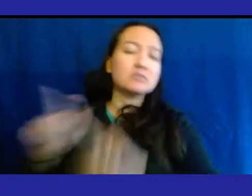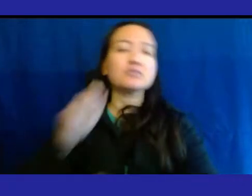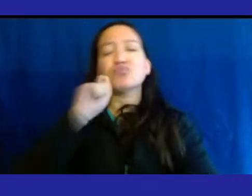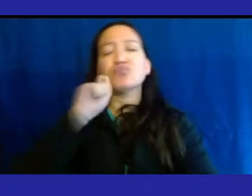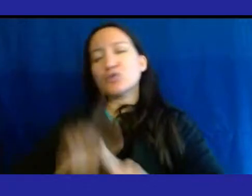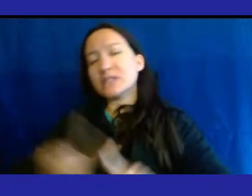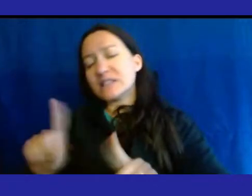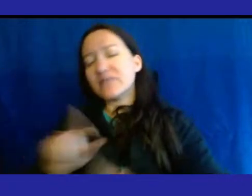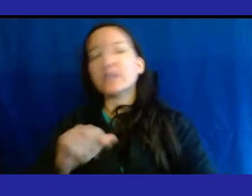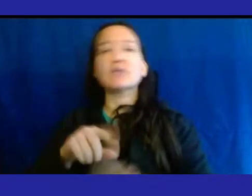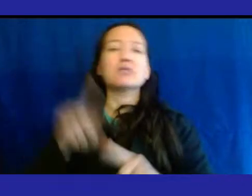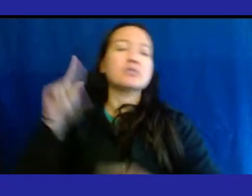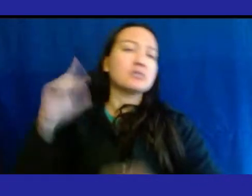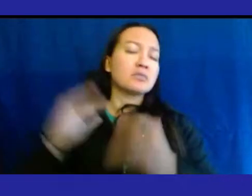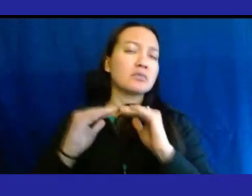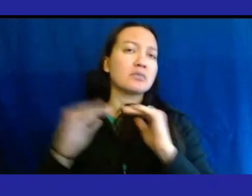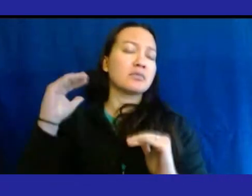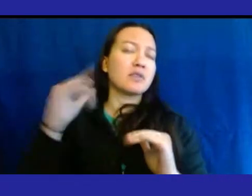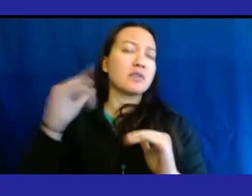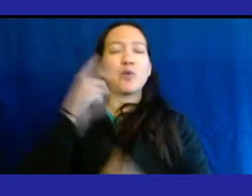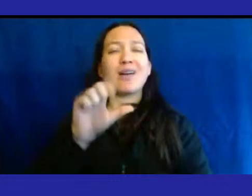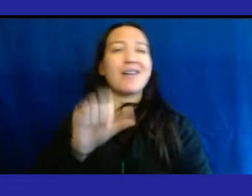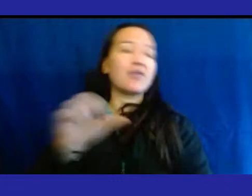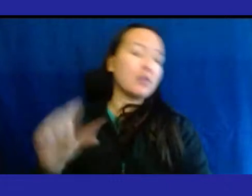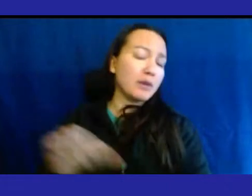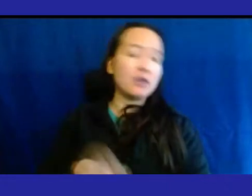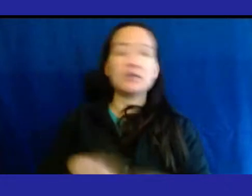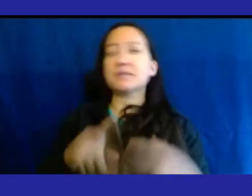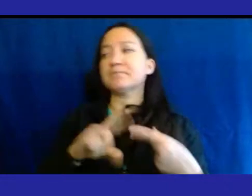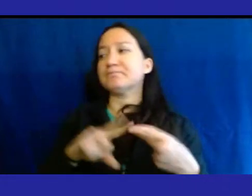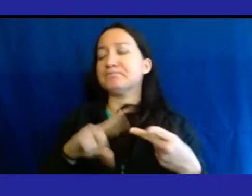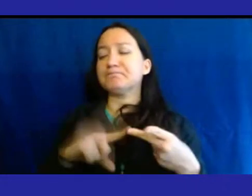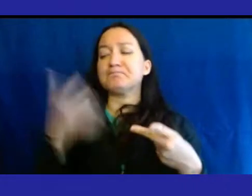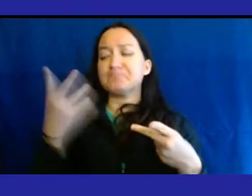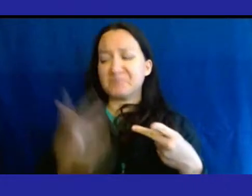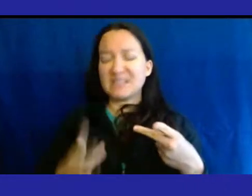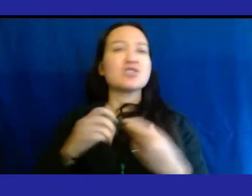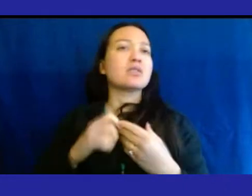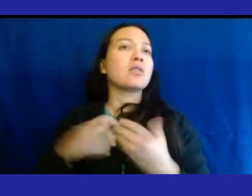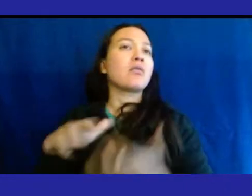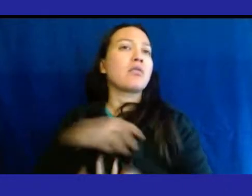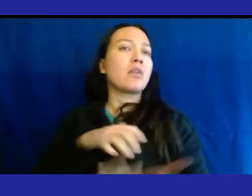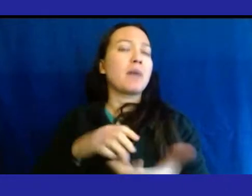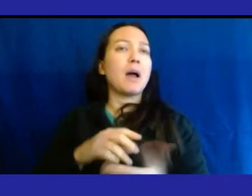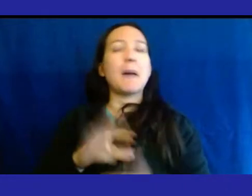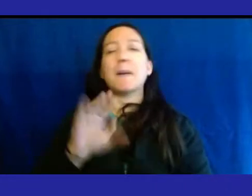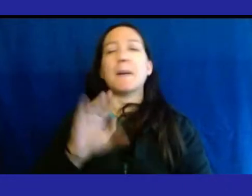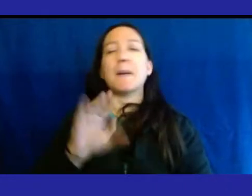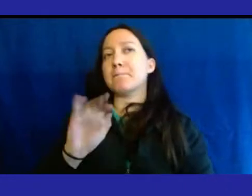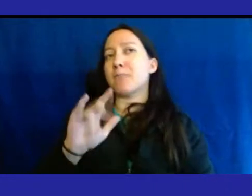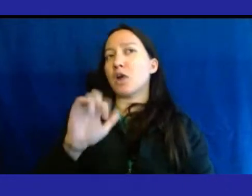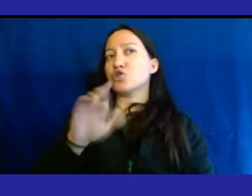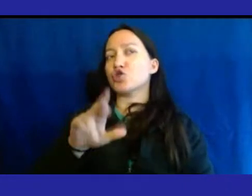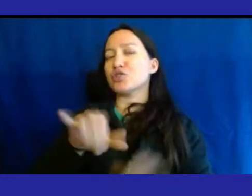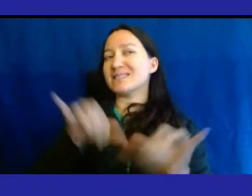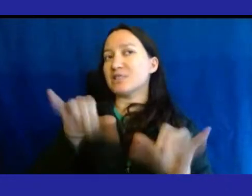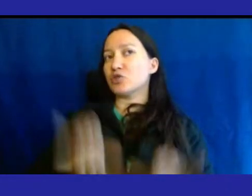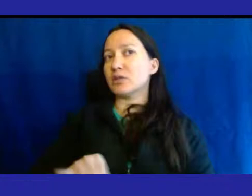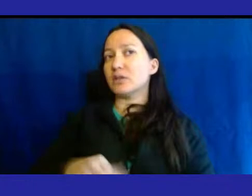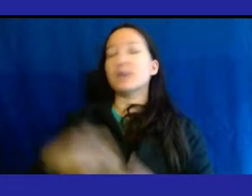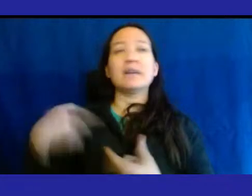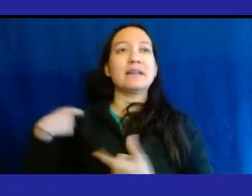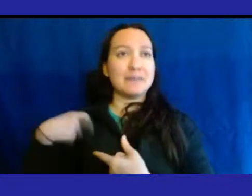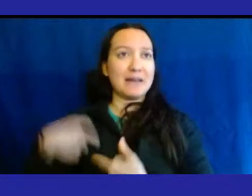disparities in healthcare for African Americans. We did combating imposter syndrome as part of Hispanic Heritage